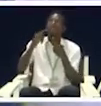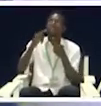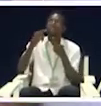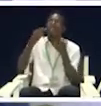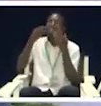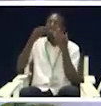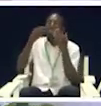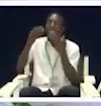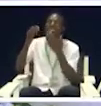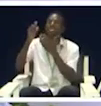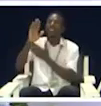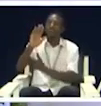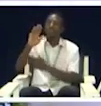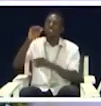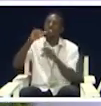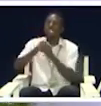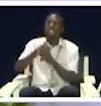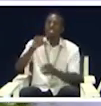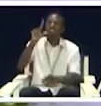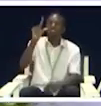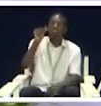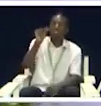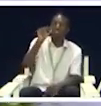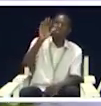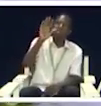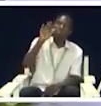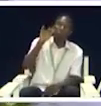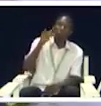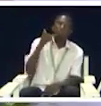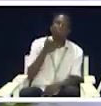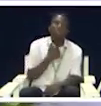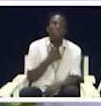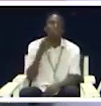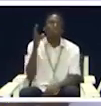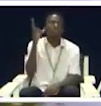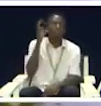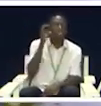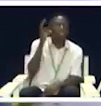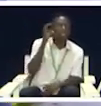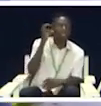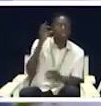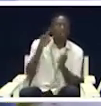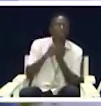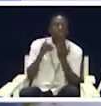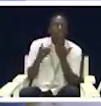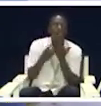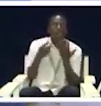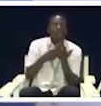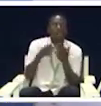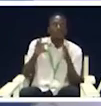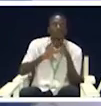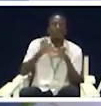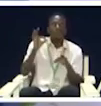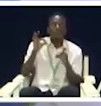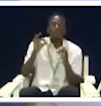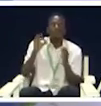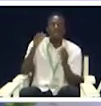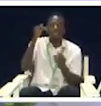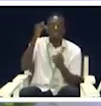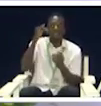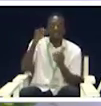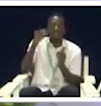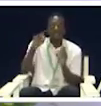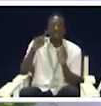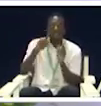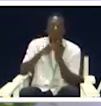In 2015, while I was listening to the December Holy Ghost Congress, Daddy Gio made a decree and